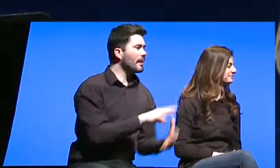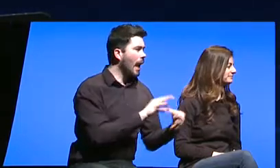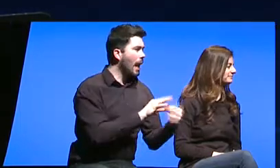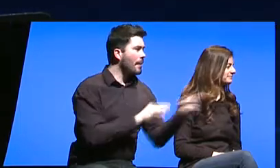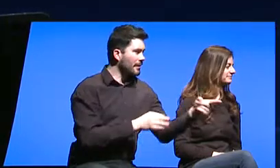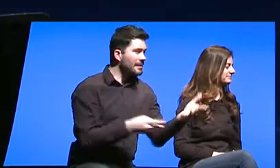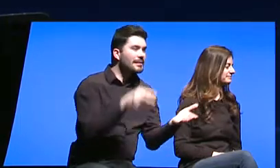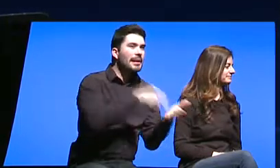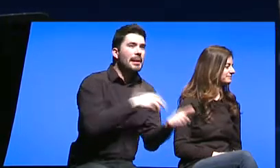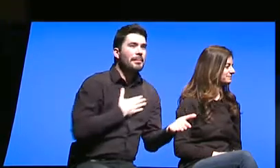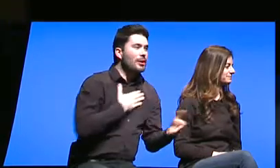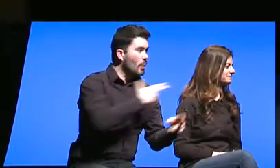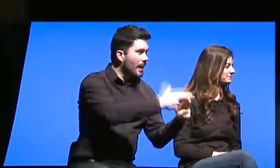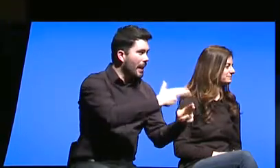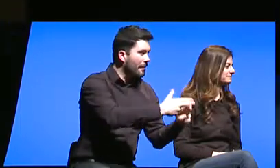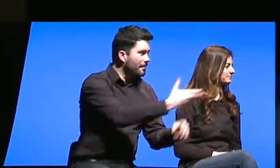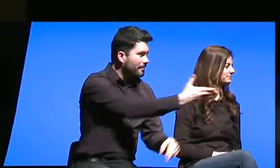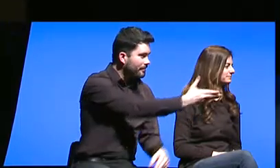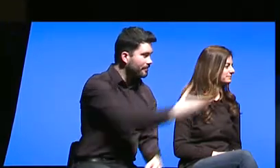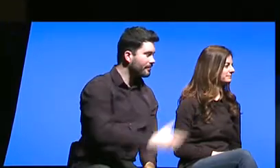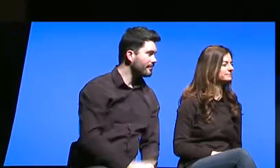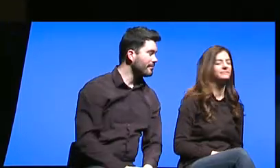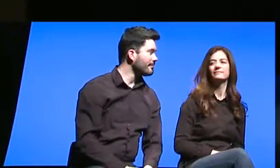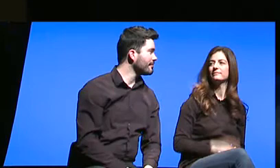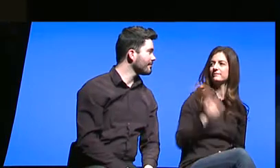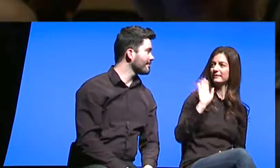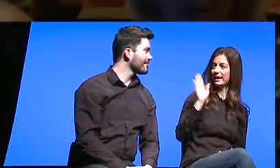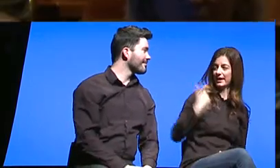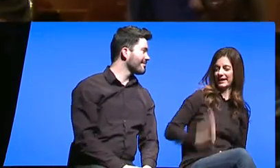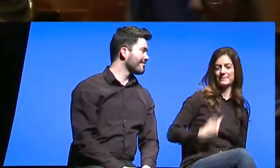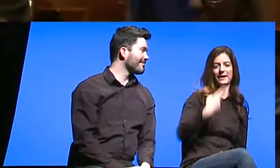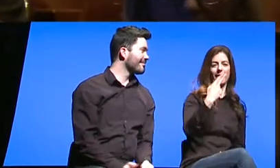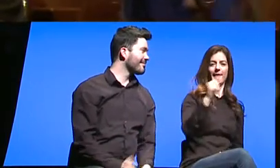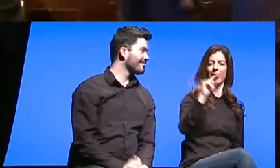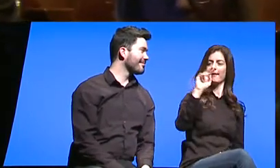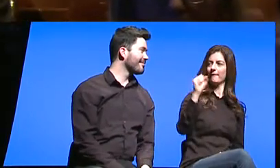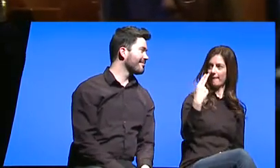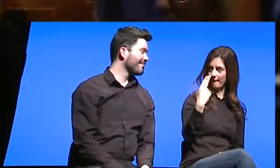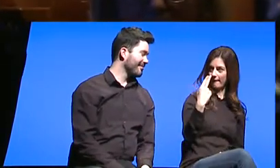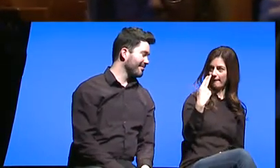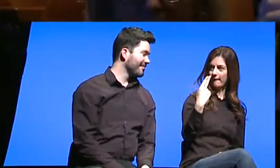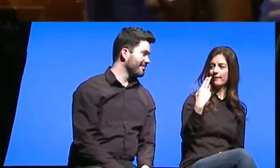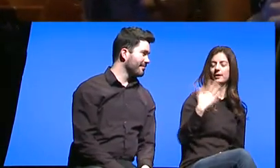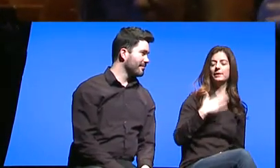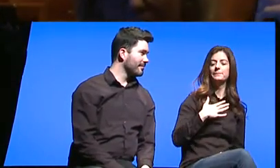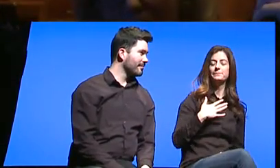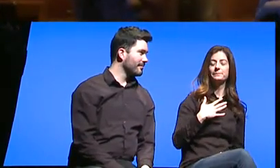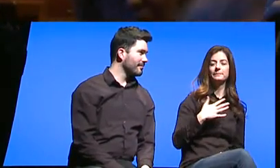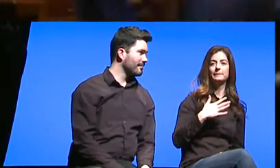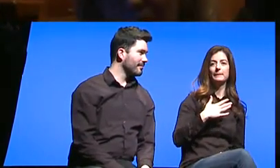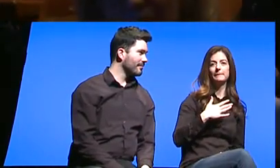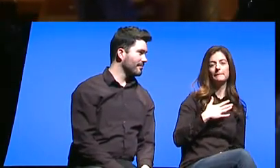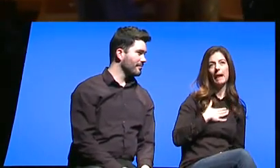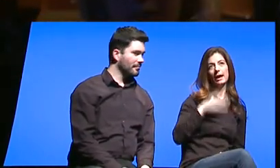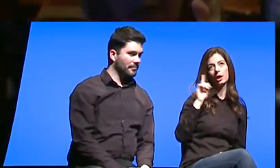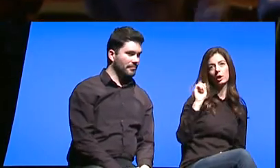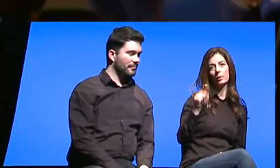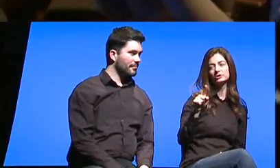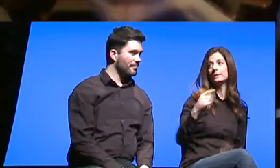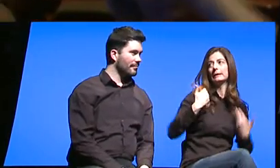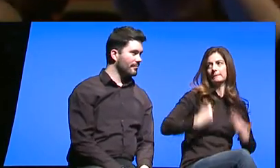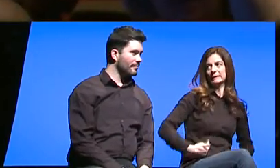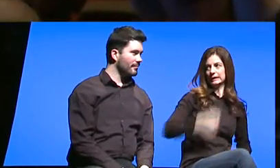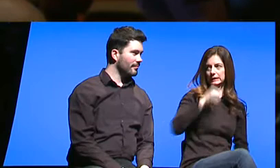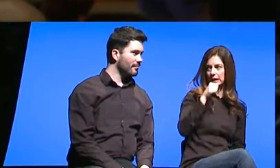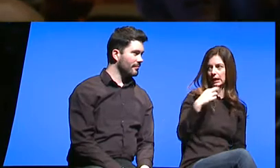up and tell us your name? Hi, I'm Hannah. My question was, well, since I'm not Muslim,